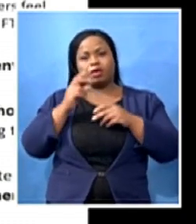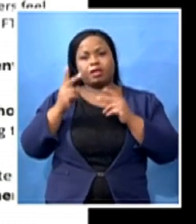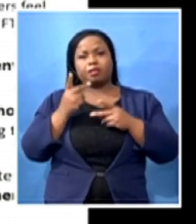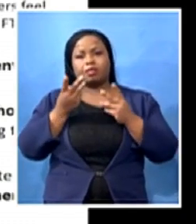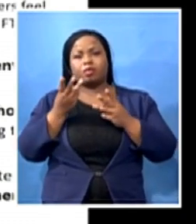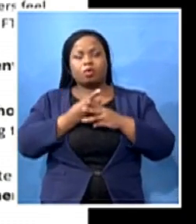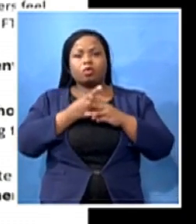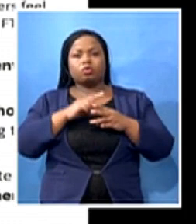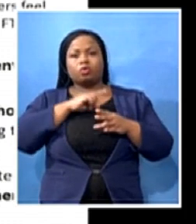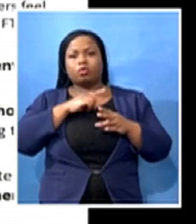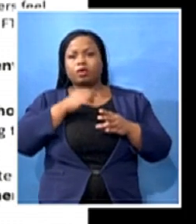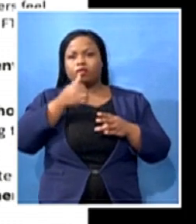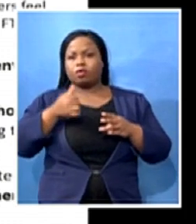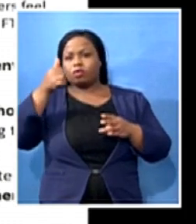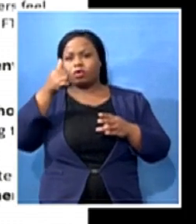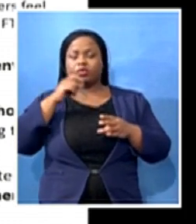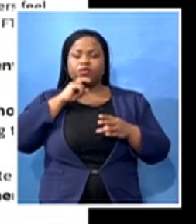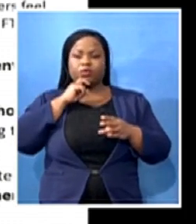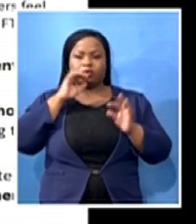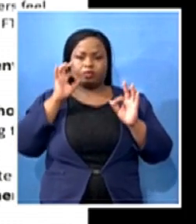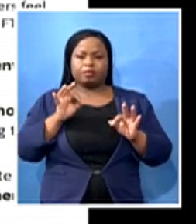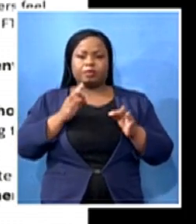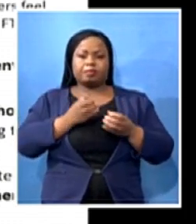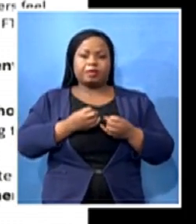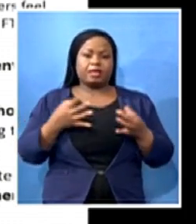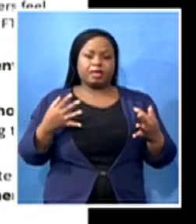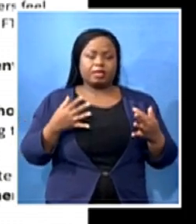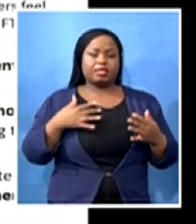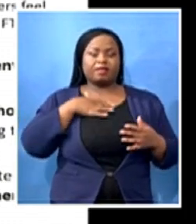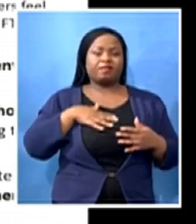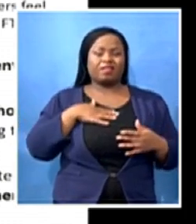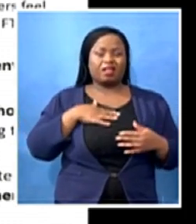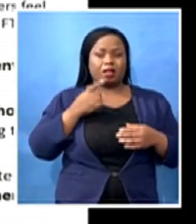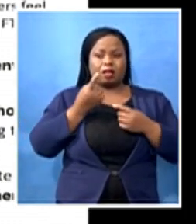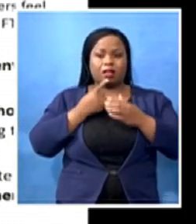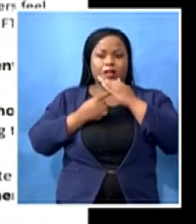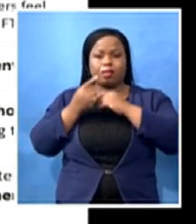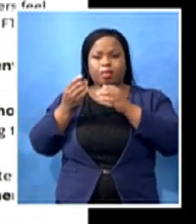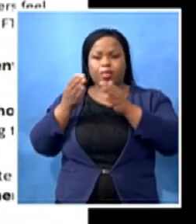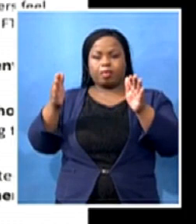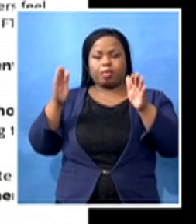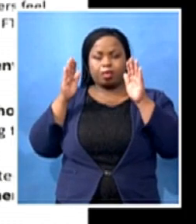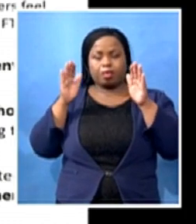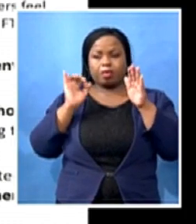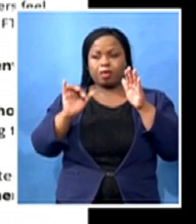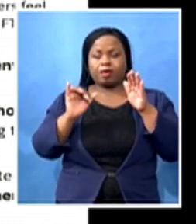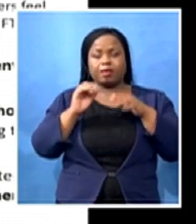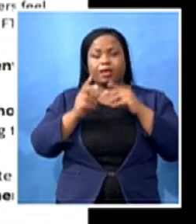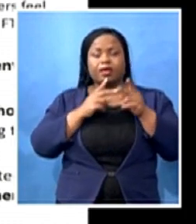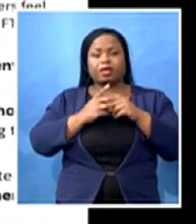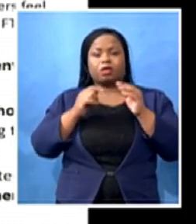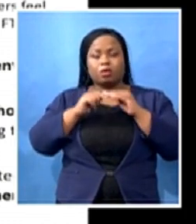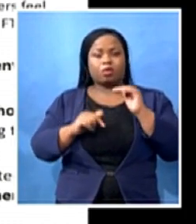amongst those that seem to feel isolated, as well as lower levels. There's also lower levels of reported isolation. This is the